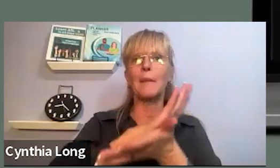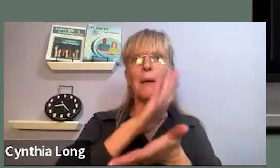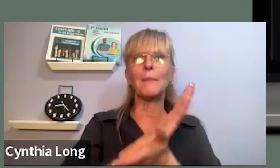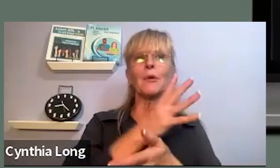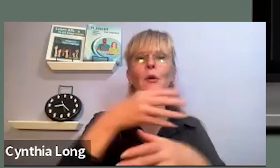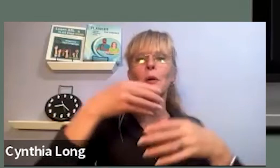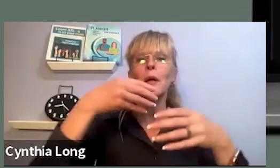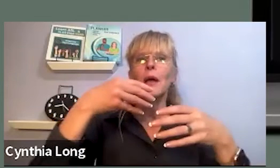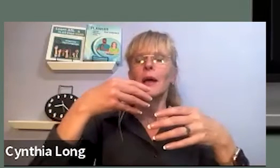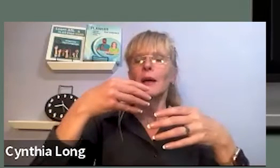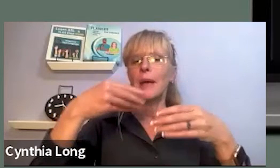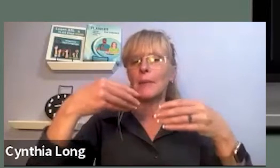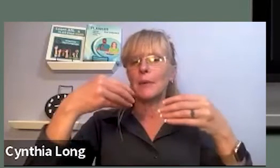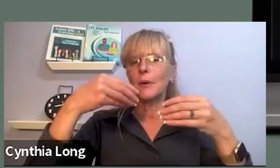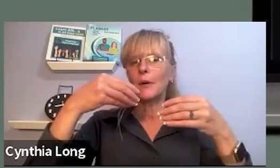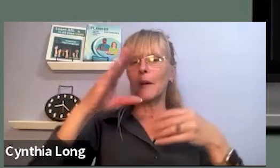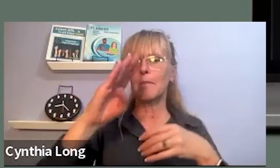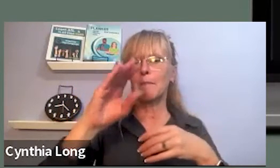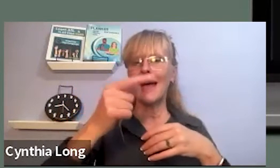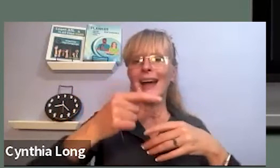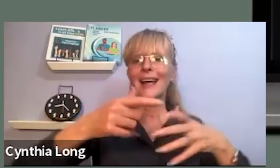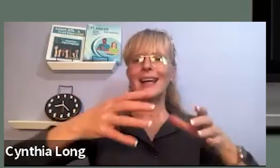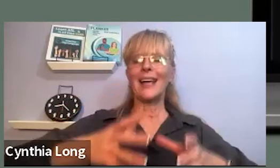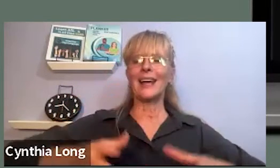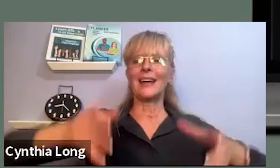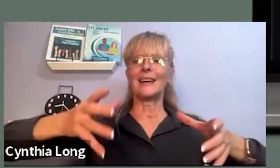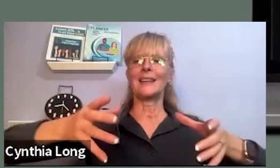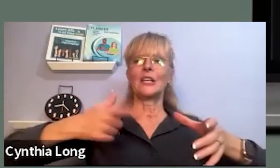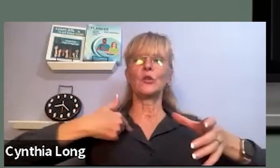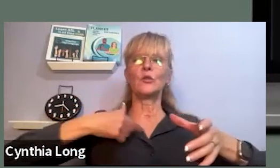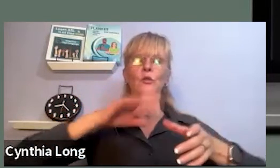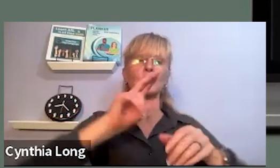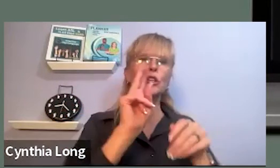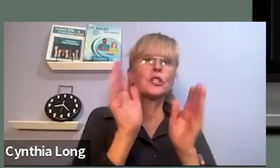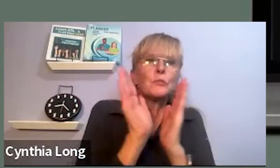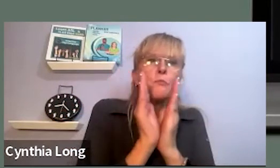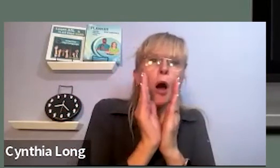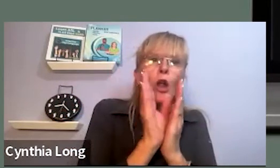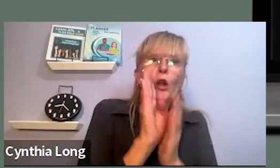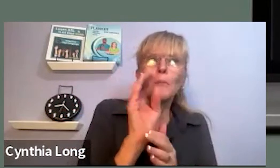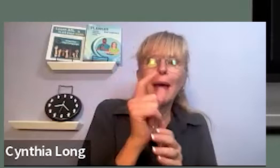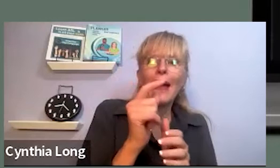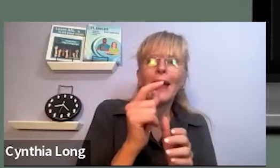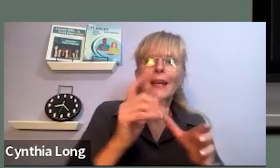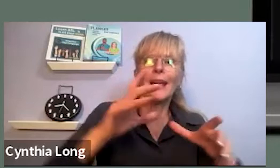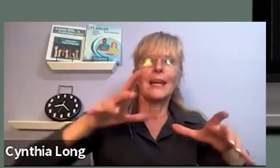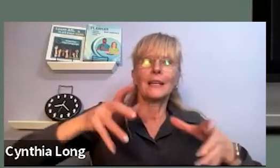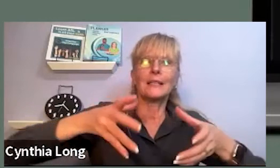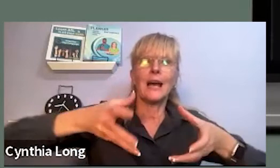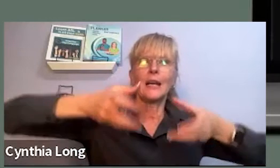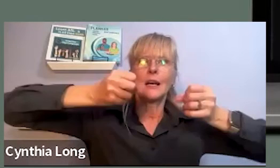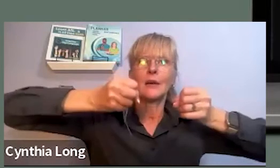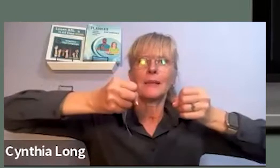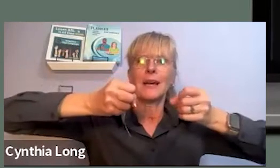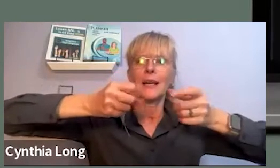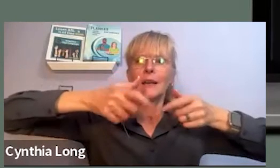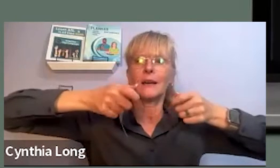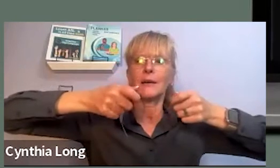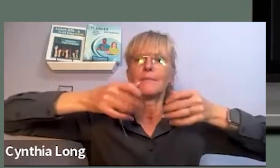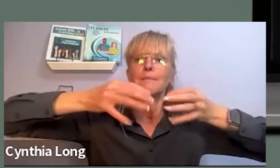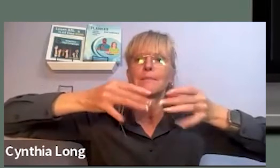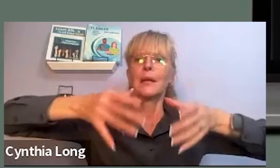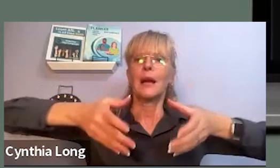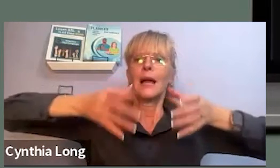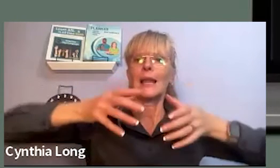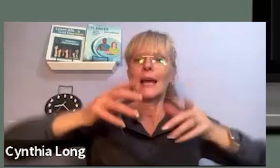store, like a paper bag, and then you use a smaller bag and tie it up